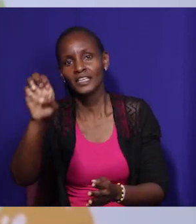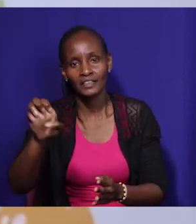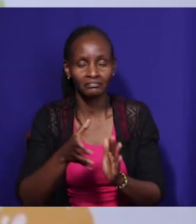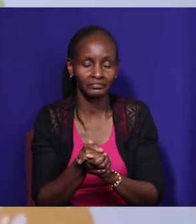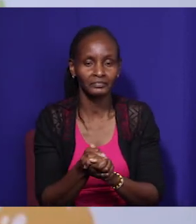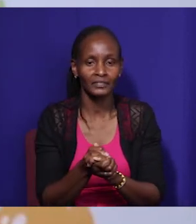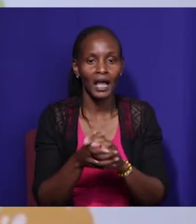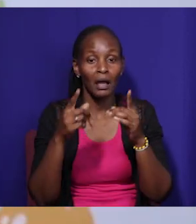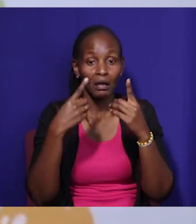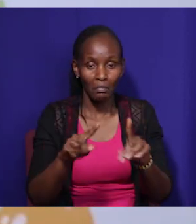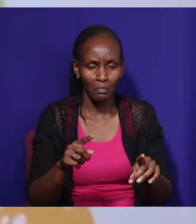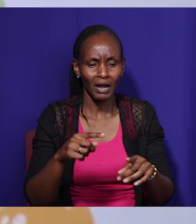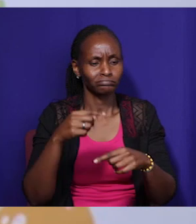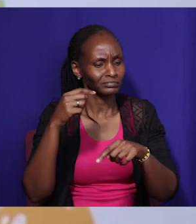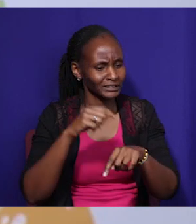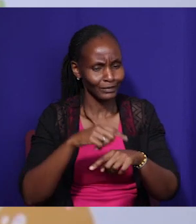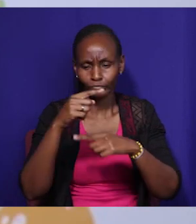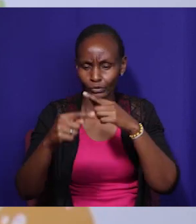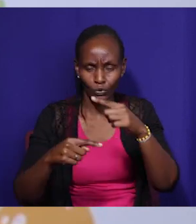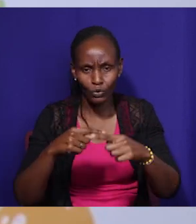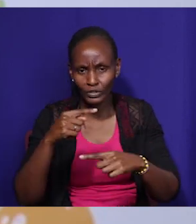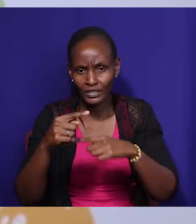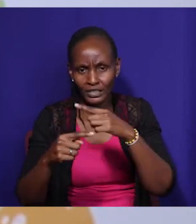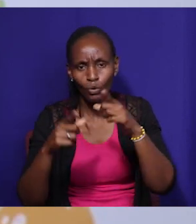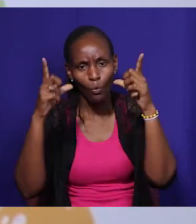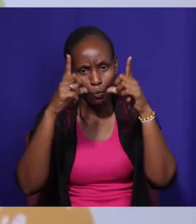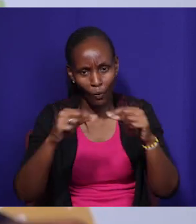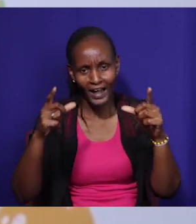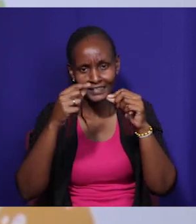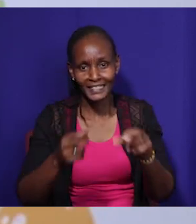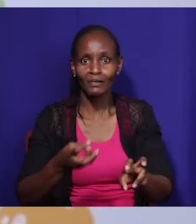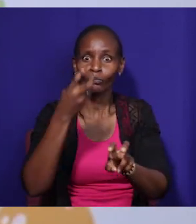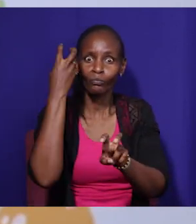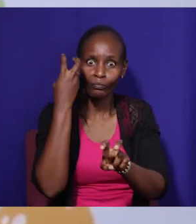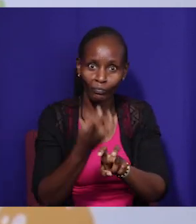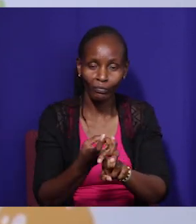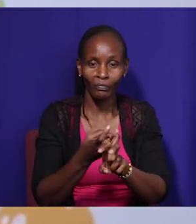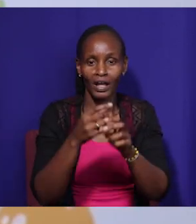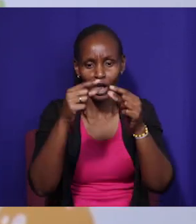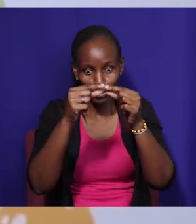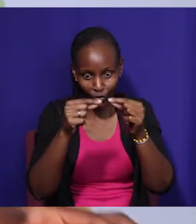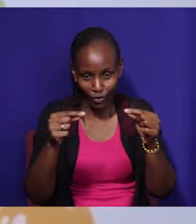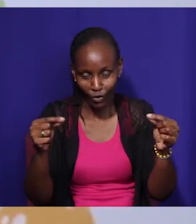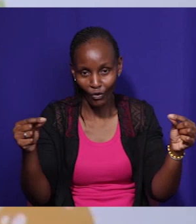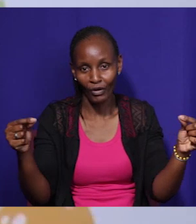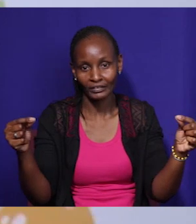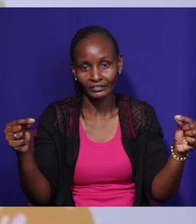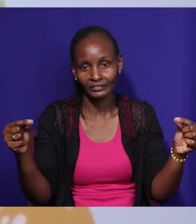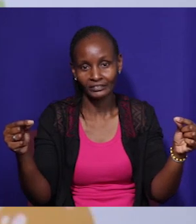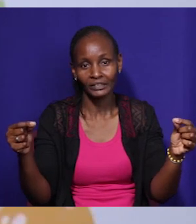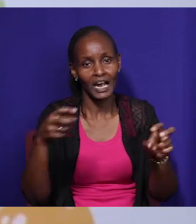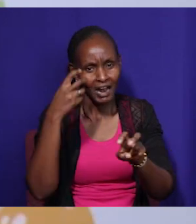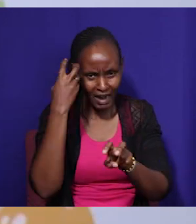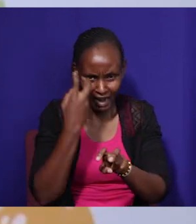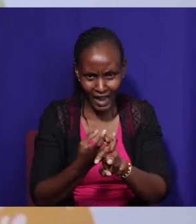as time went on, the words became longer, more difficult